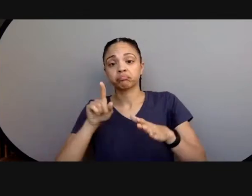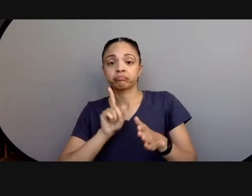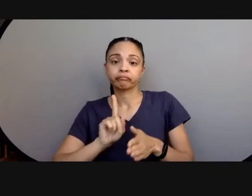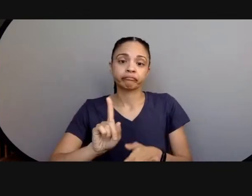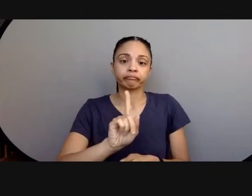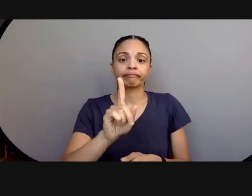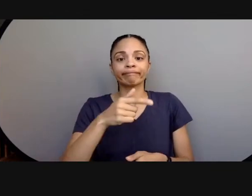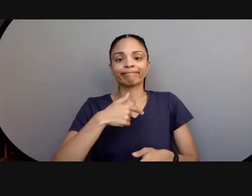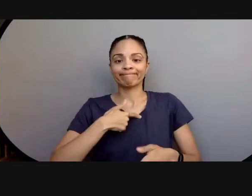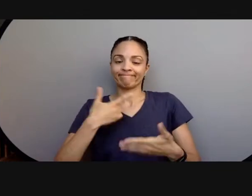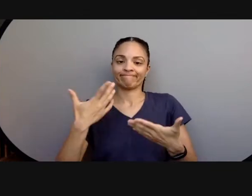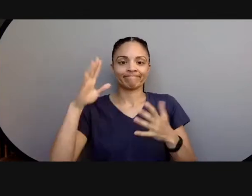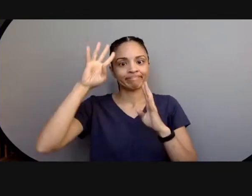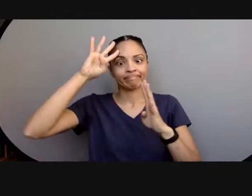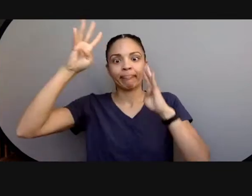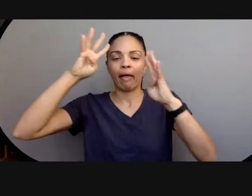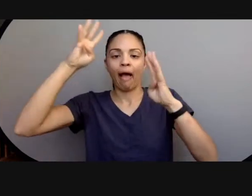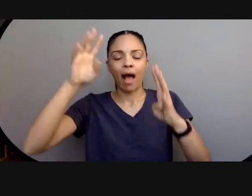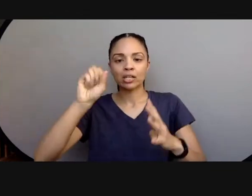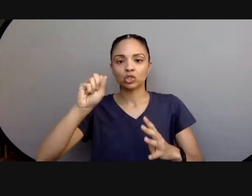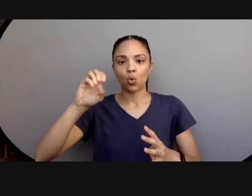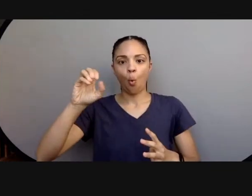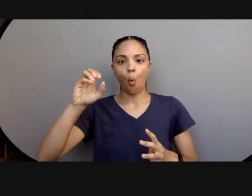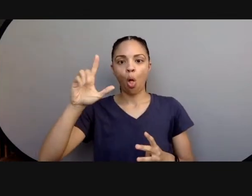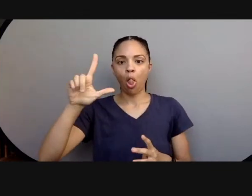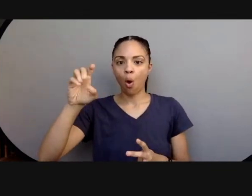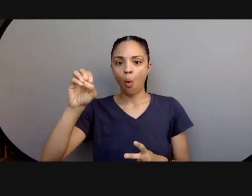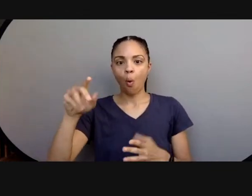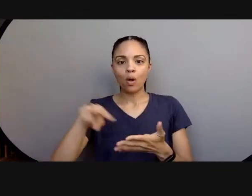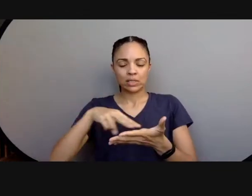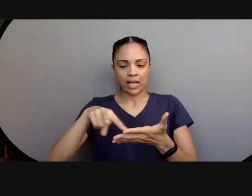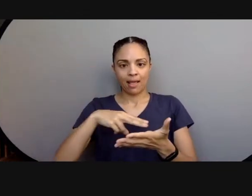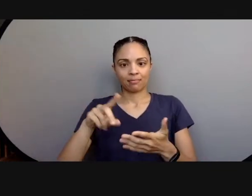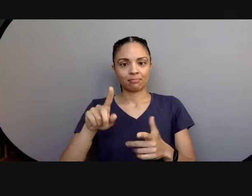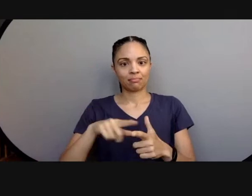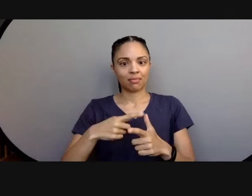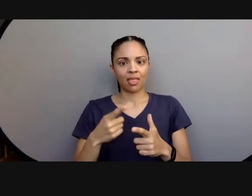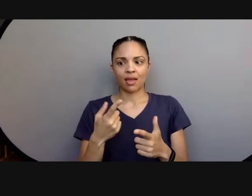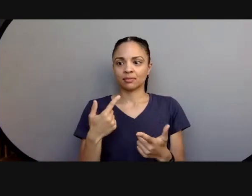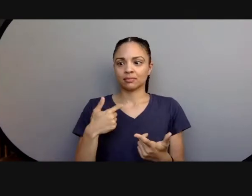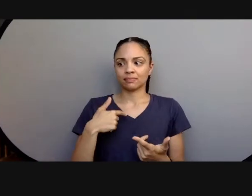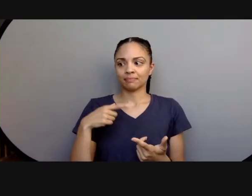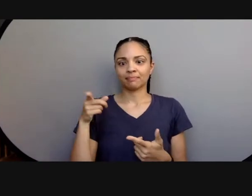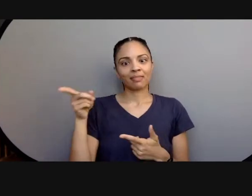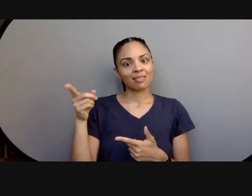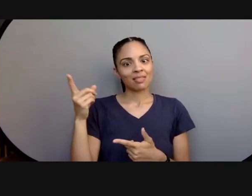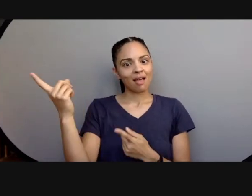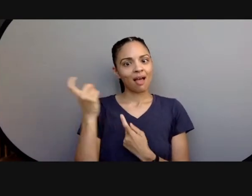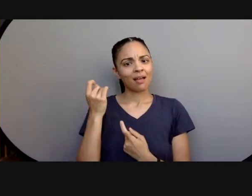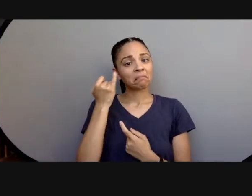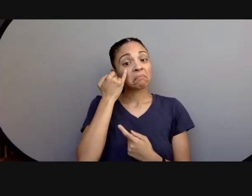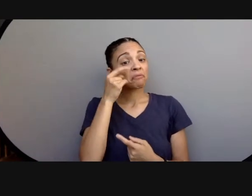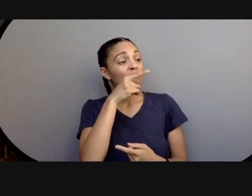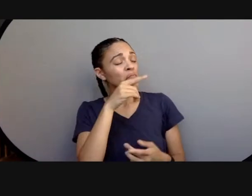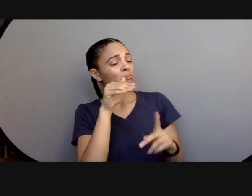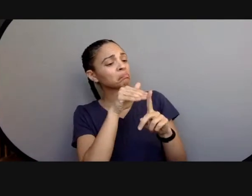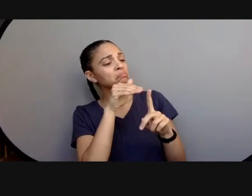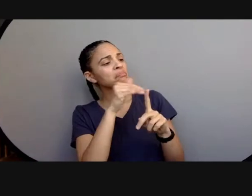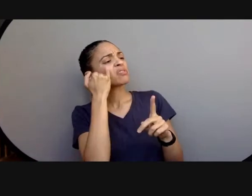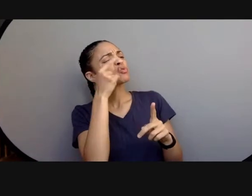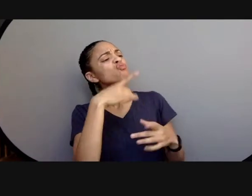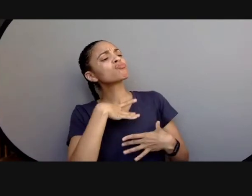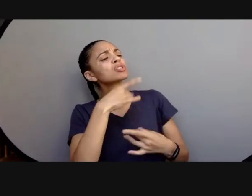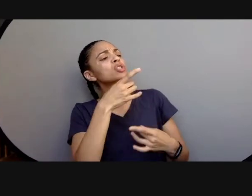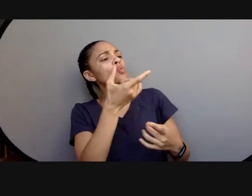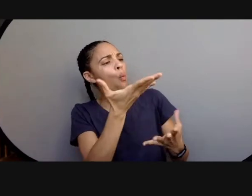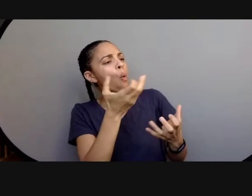up in my senior year of high school. And right after, they're like, hey, so have you ever thought about coming to our BFA program? If you're interested, we want to give you a scholarship. We want to